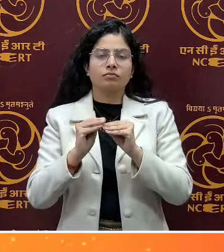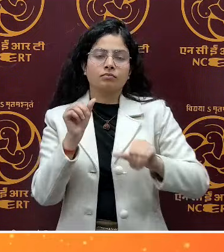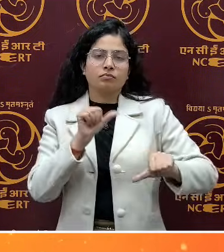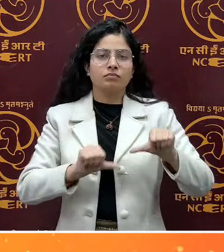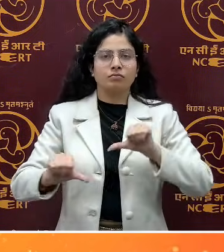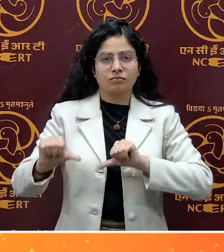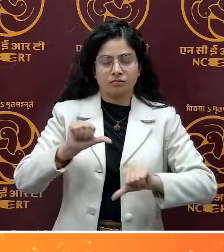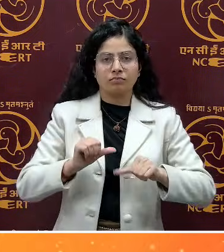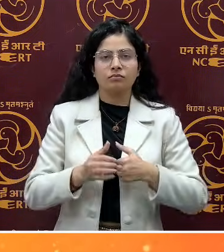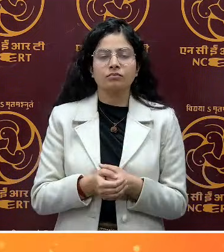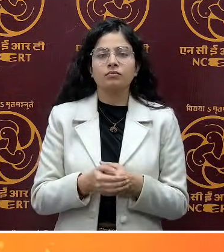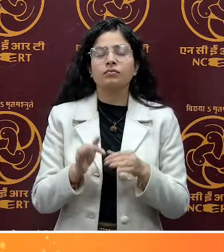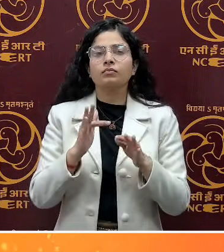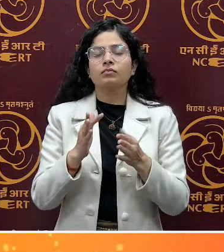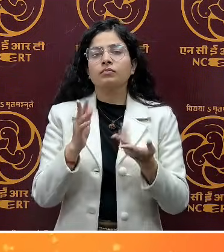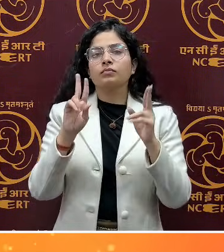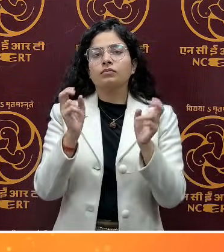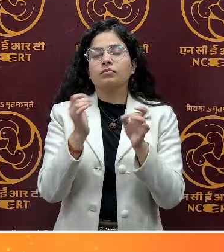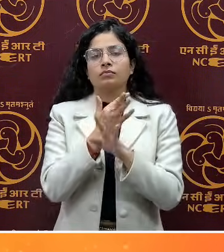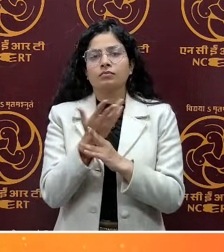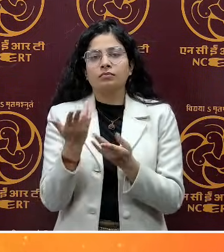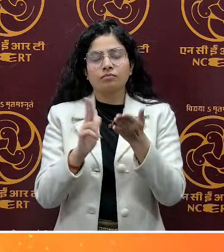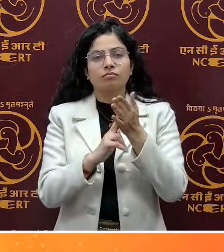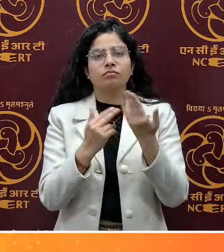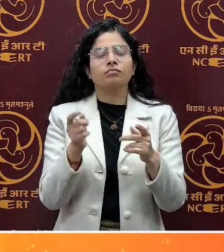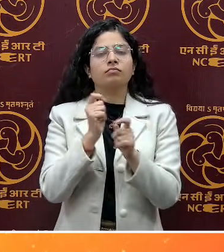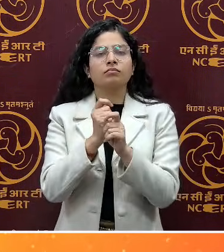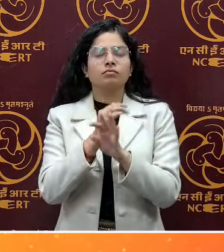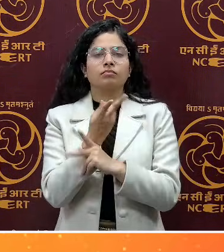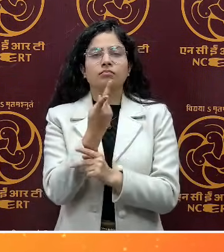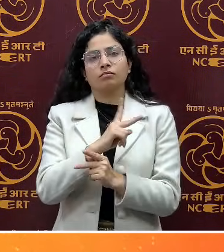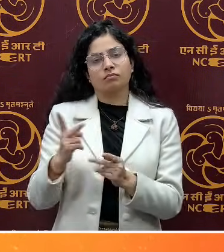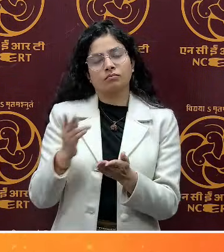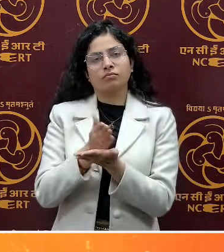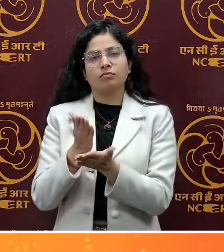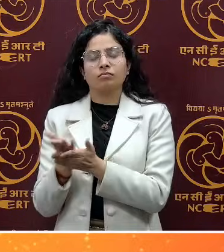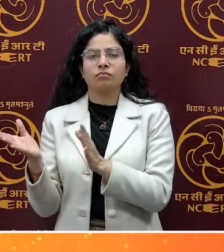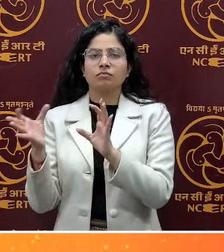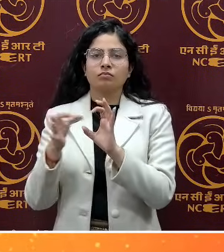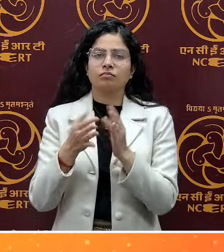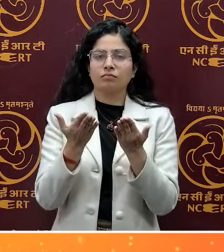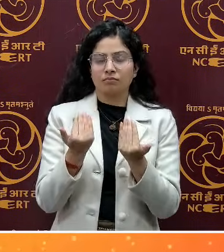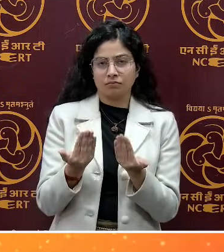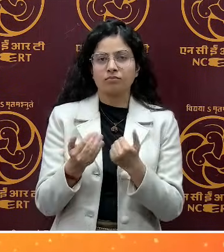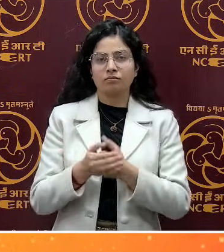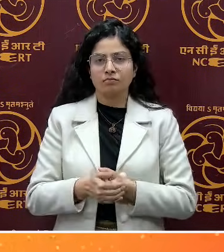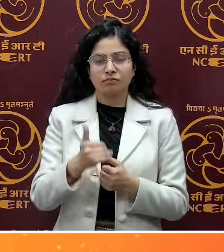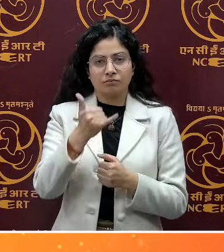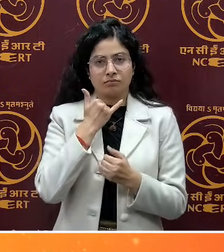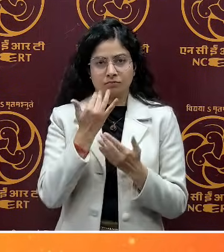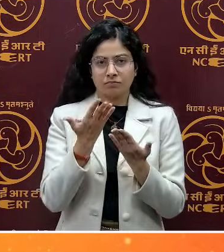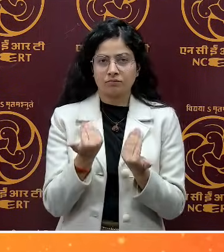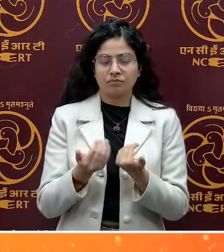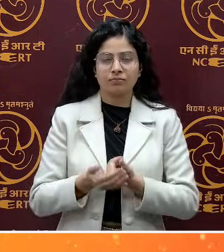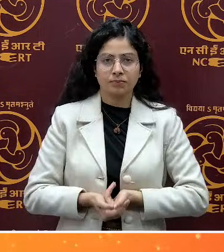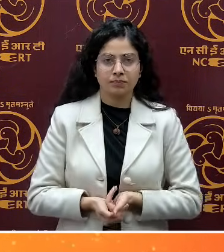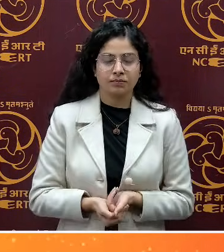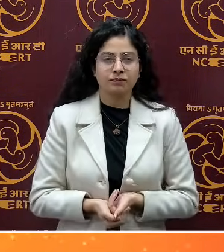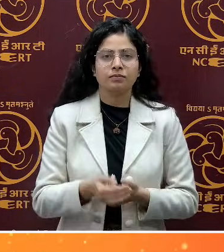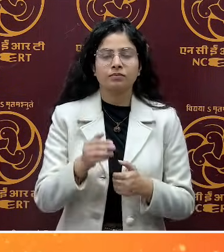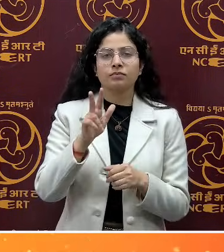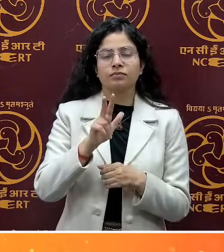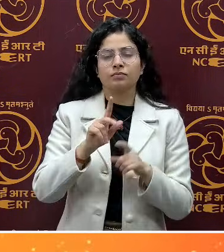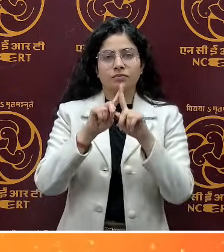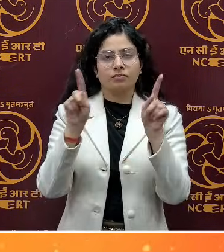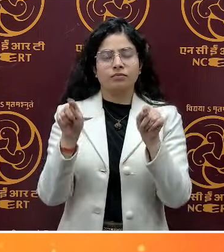how nature works in harmony. You can connect with us through various mediums, like you can make a call on our IVRS number that is